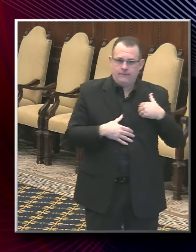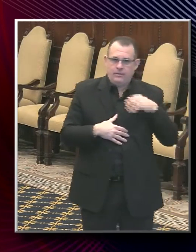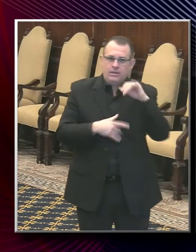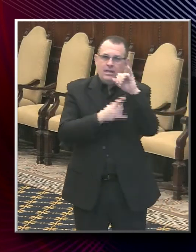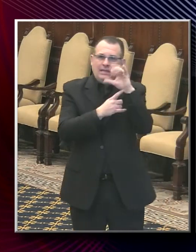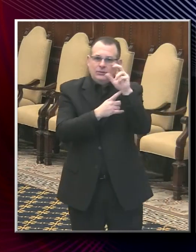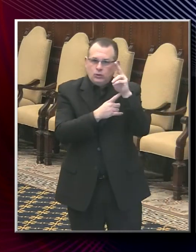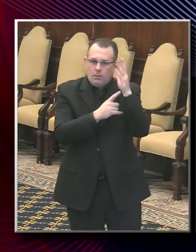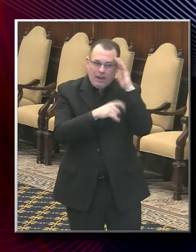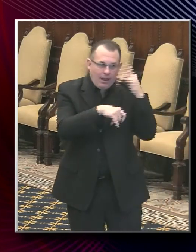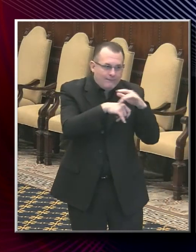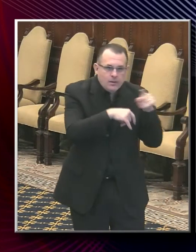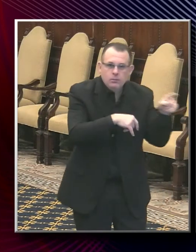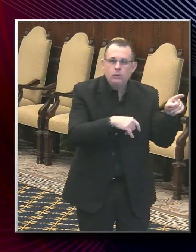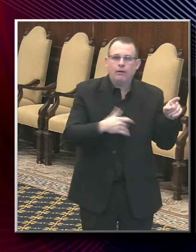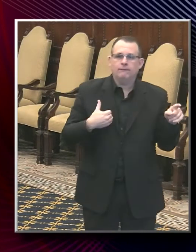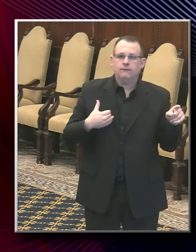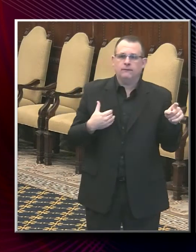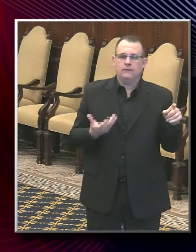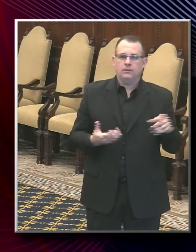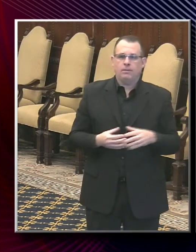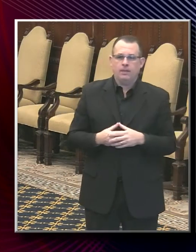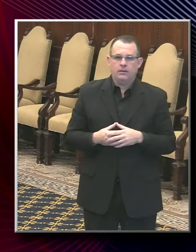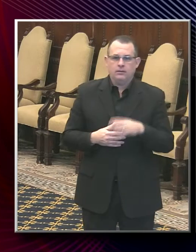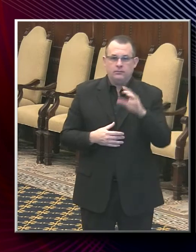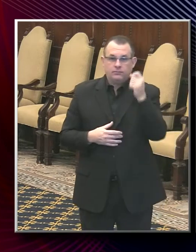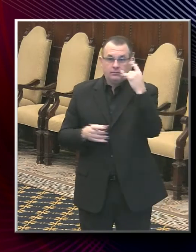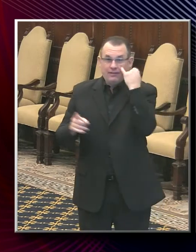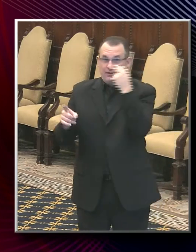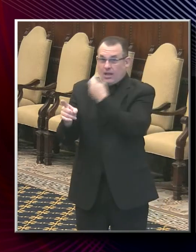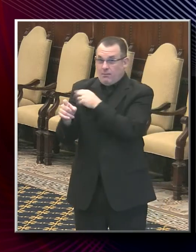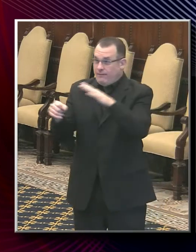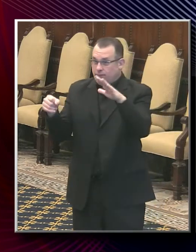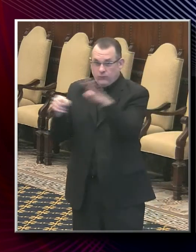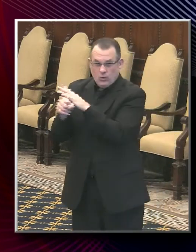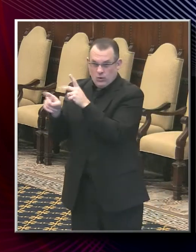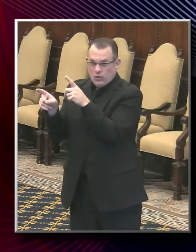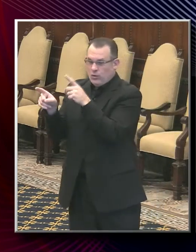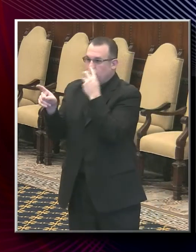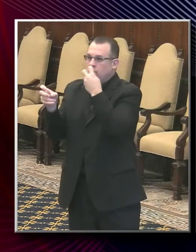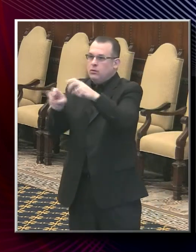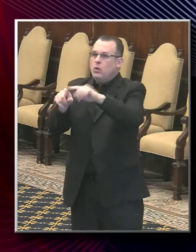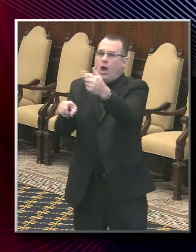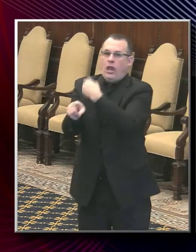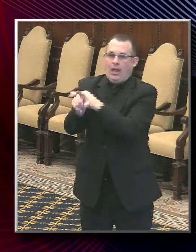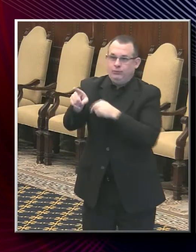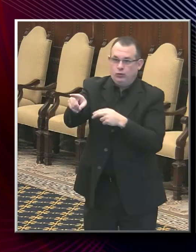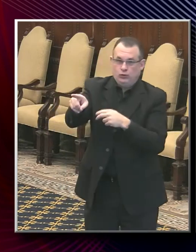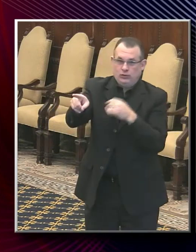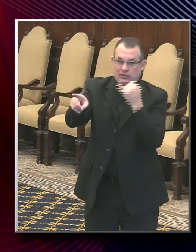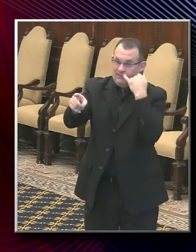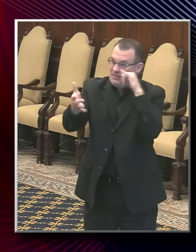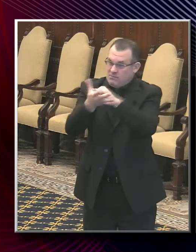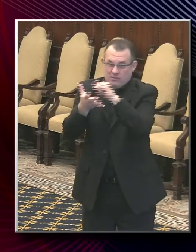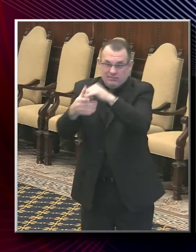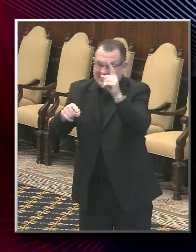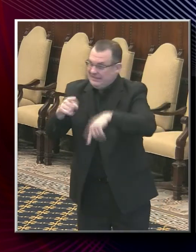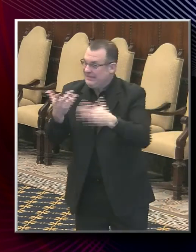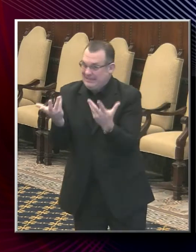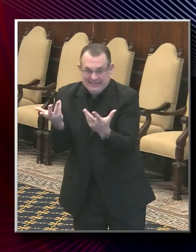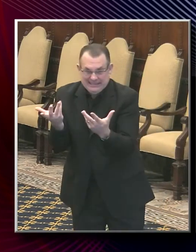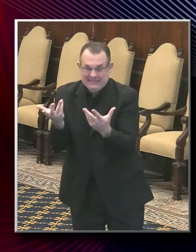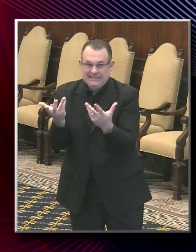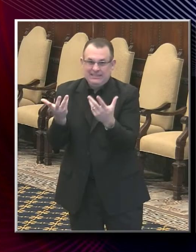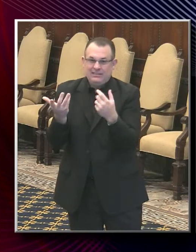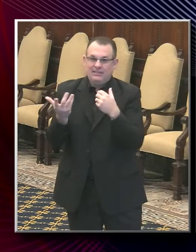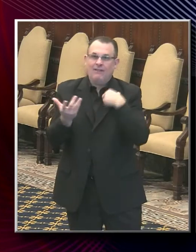the first step is, if hospitals are near capacity, to transfer patients to other hospitals in the region. If that isn't possible for some reason, then we do have the Leah